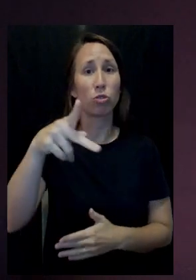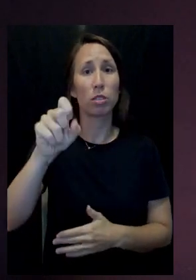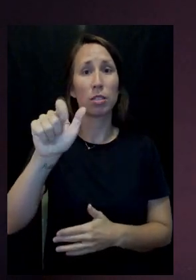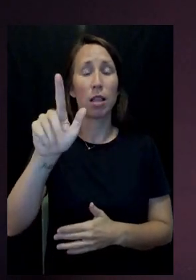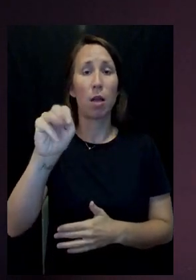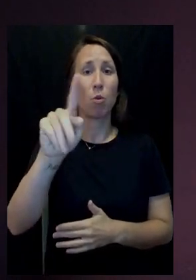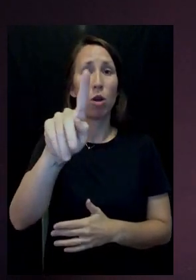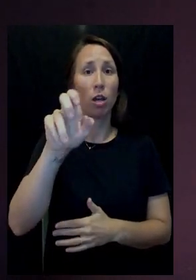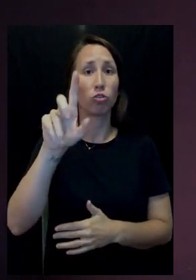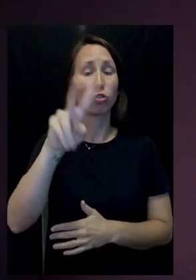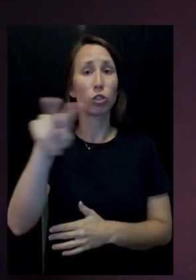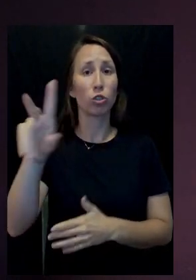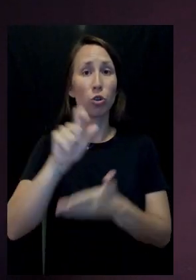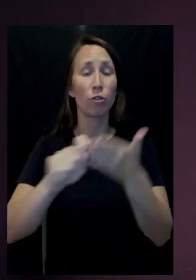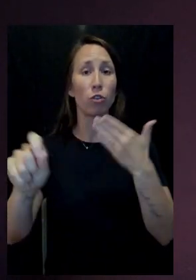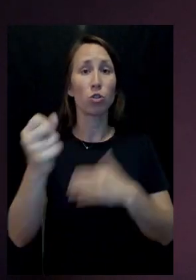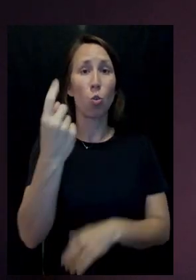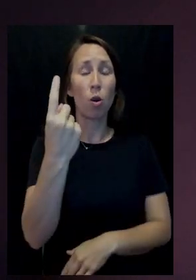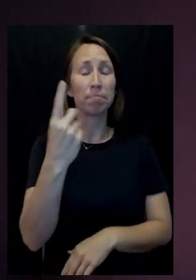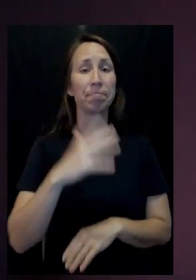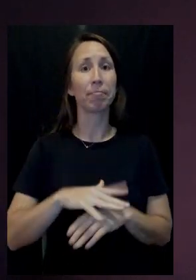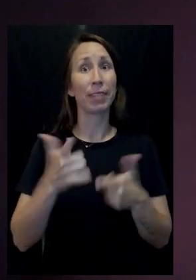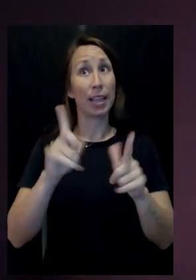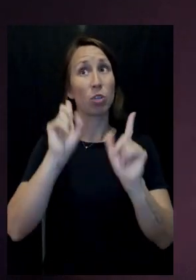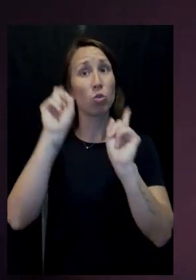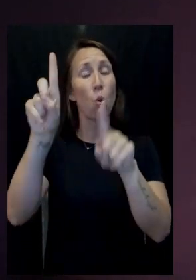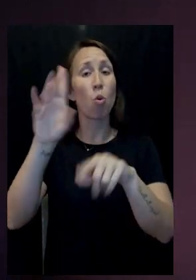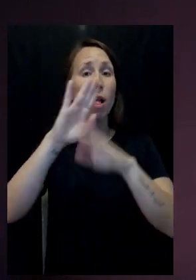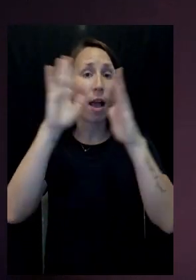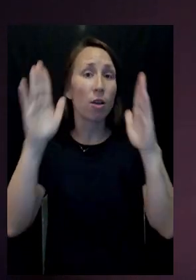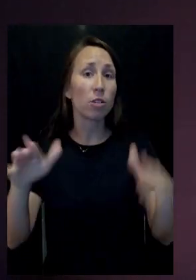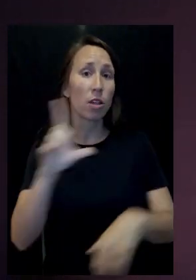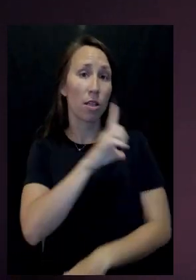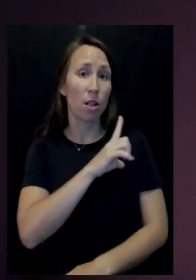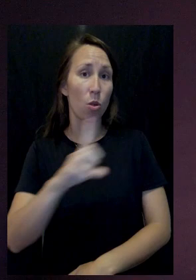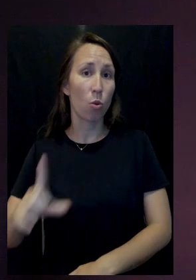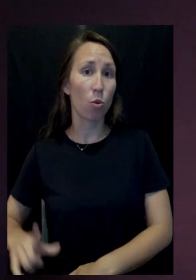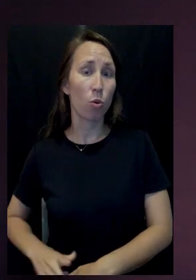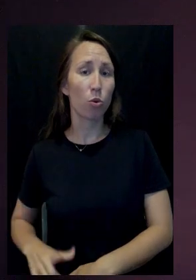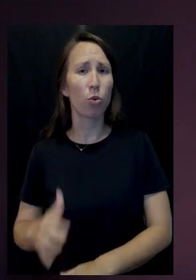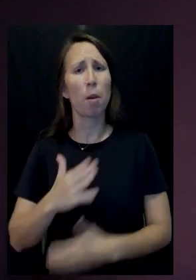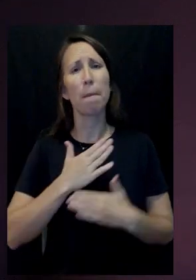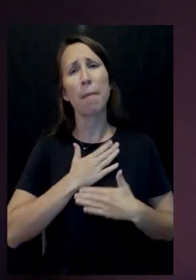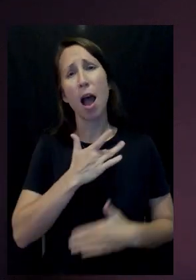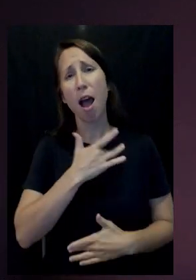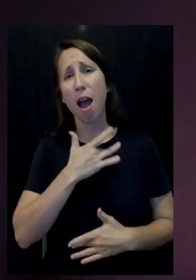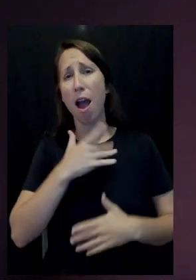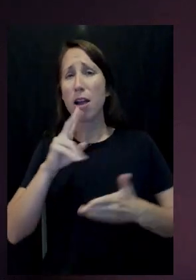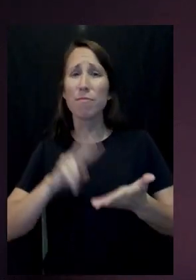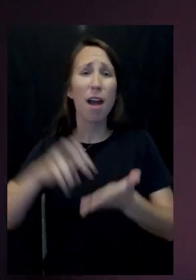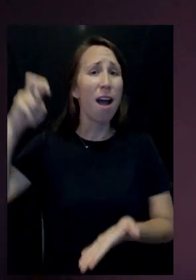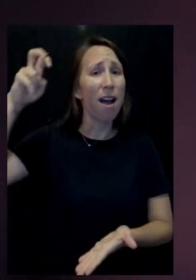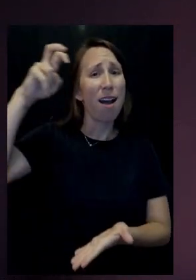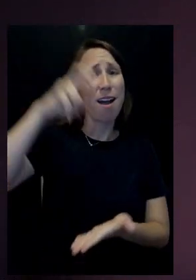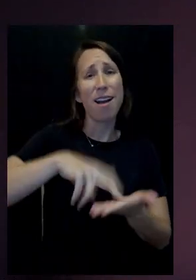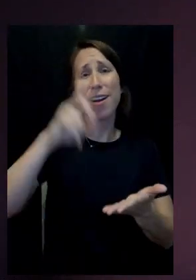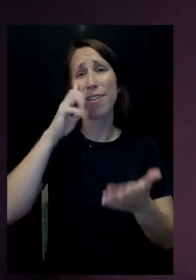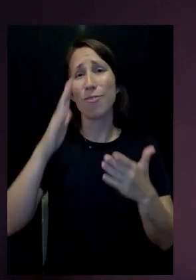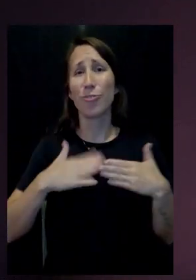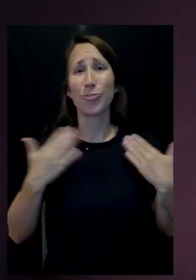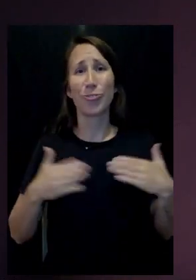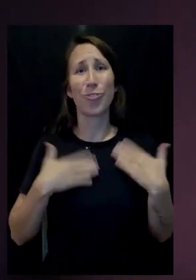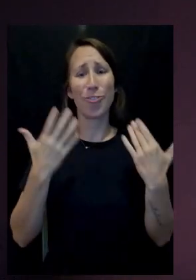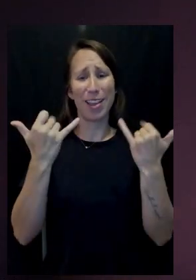this, "Let us go to the house of the Lord." As they said that, the psalmist says, "My heart leapt for joy, and now we're here,